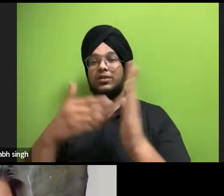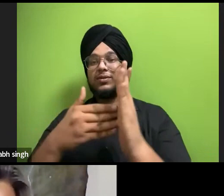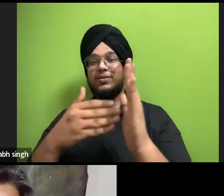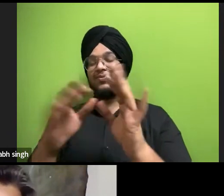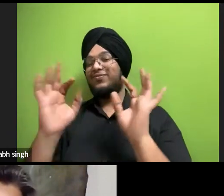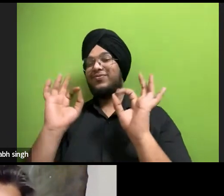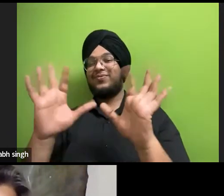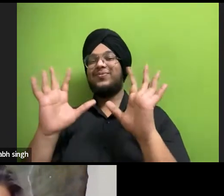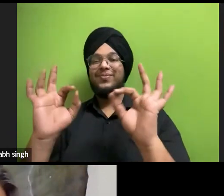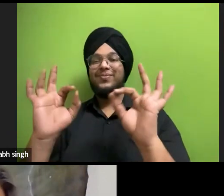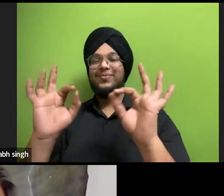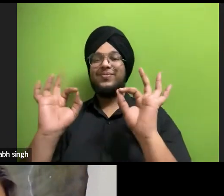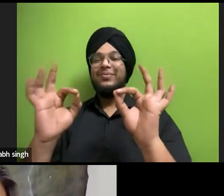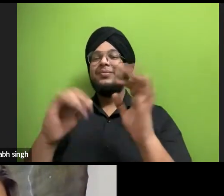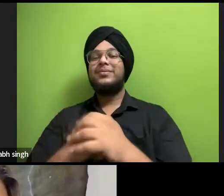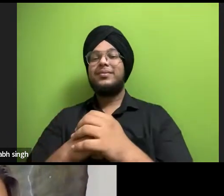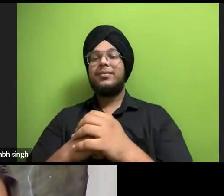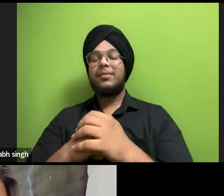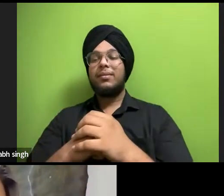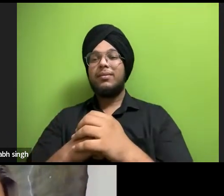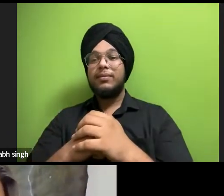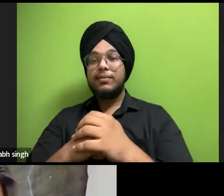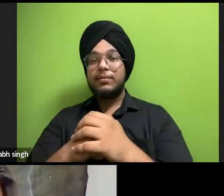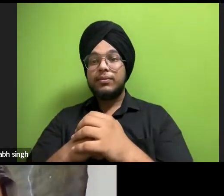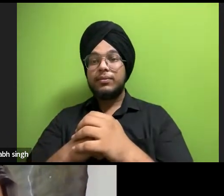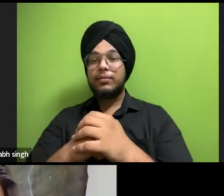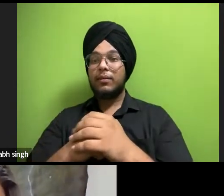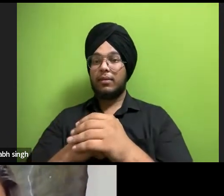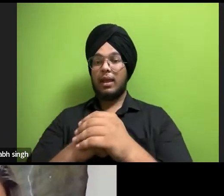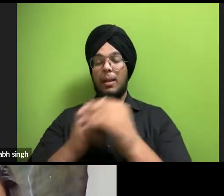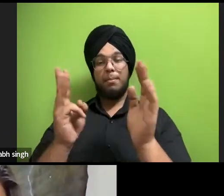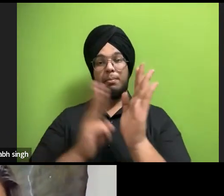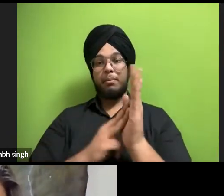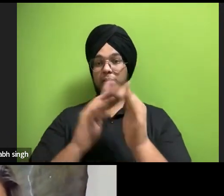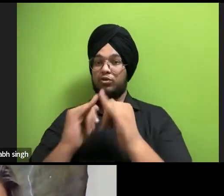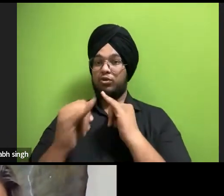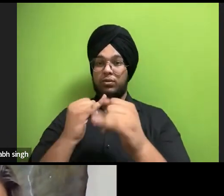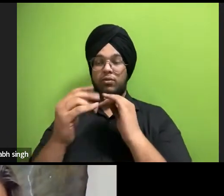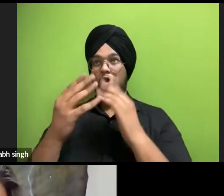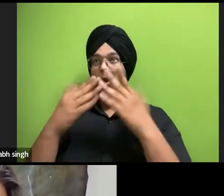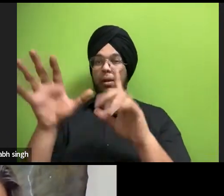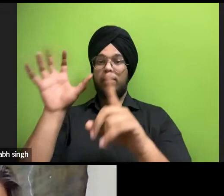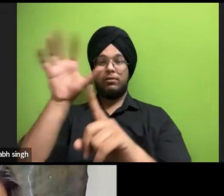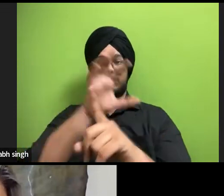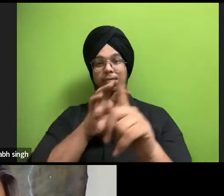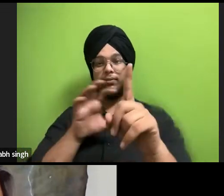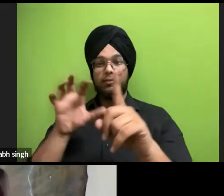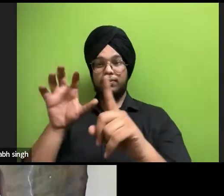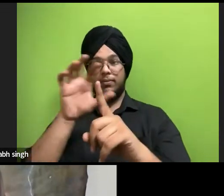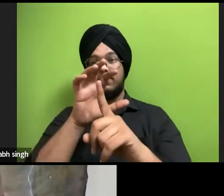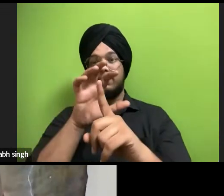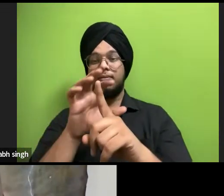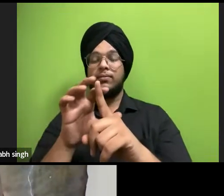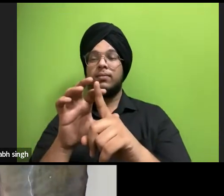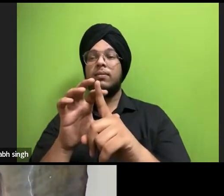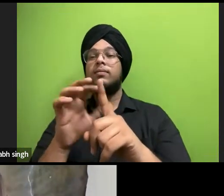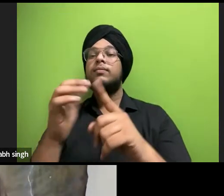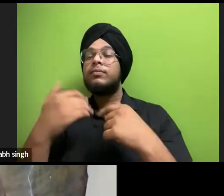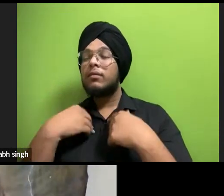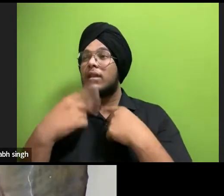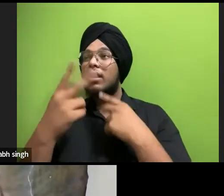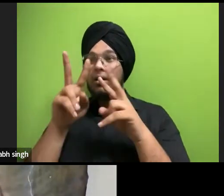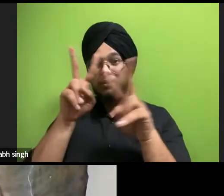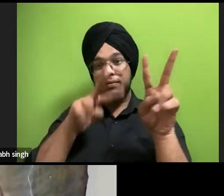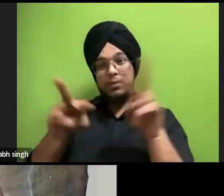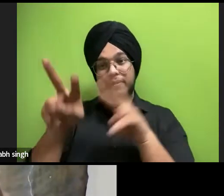Lovely. Okay. Well, as new museums that have opened in countries that were formerly colonized, we are looking to